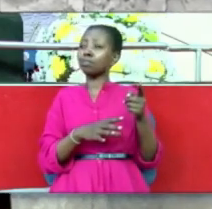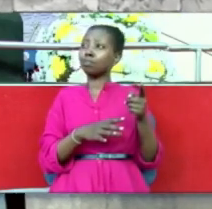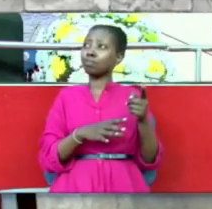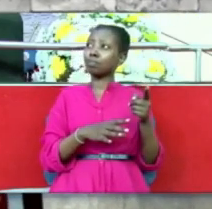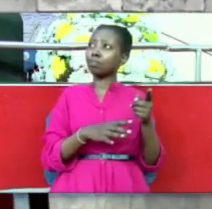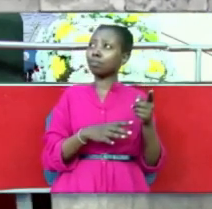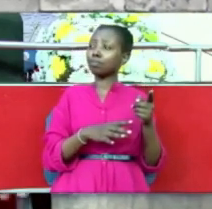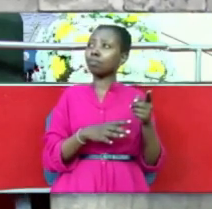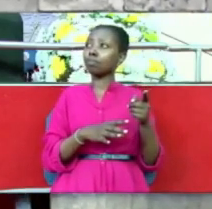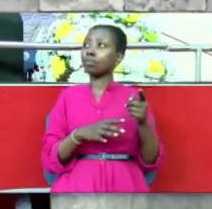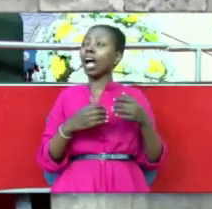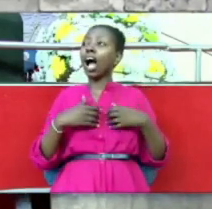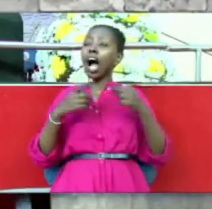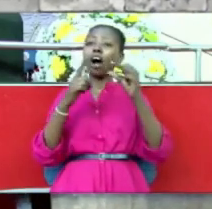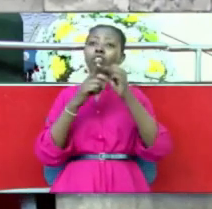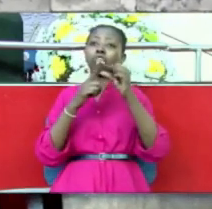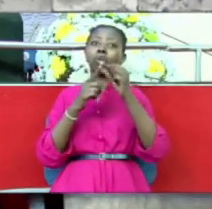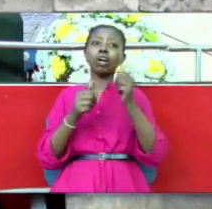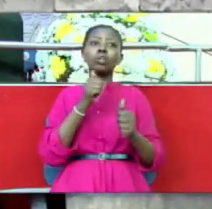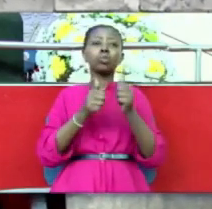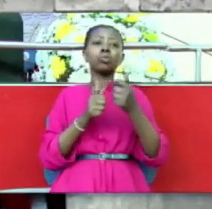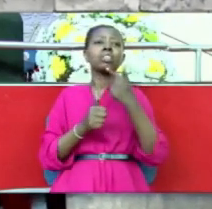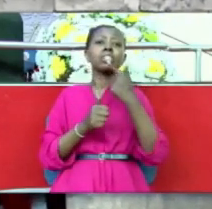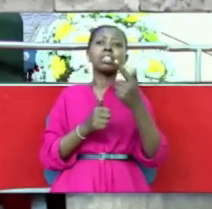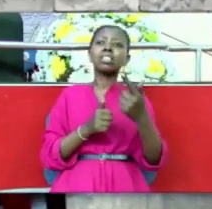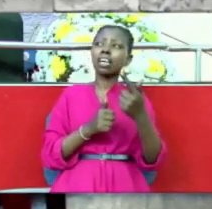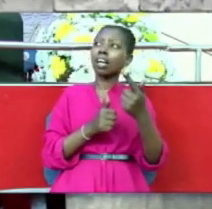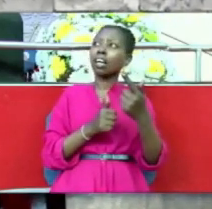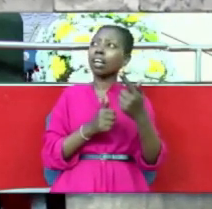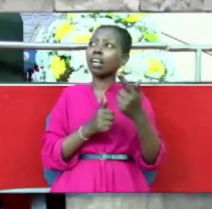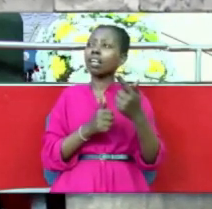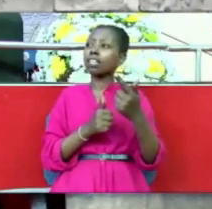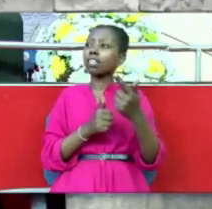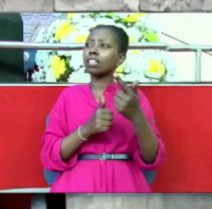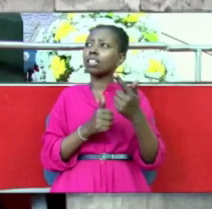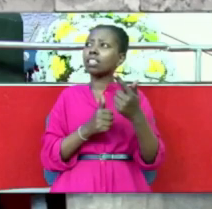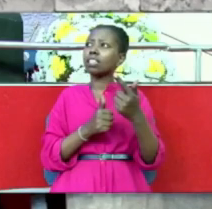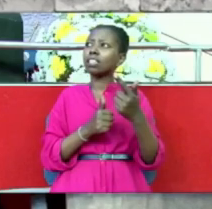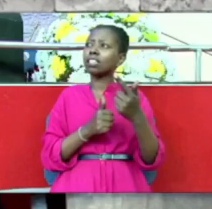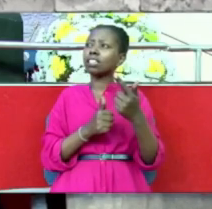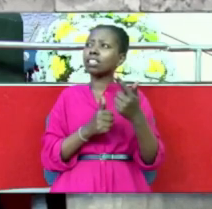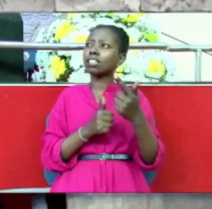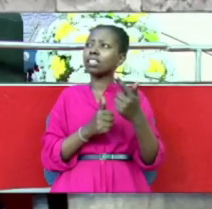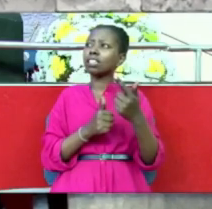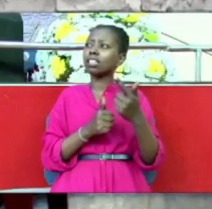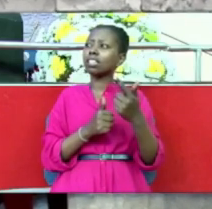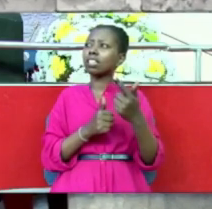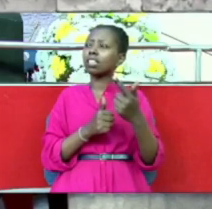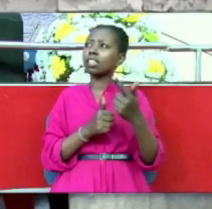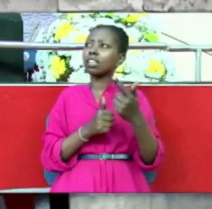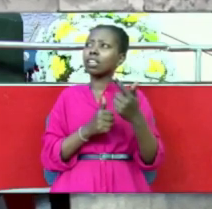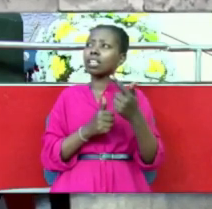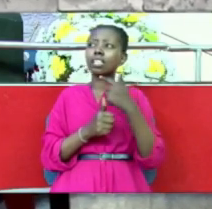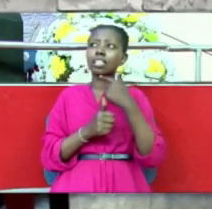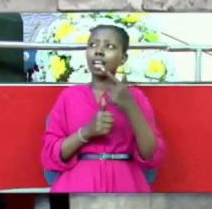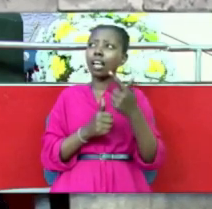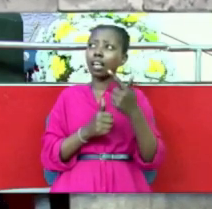word which says otatiga dakora. That word, if you pronounce it very